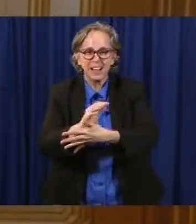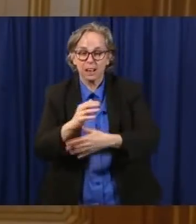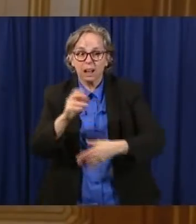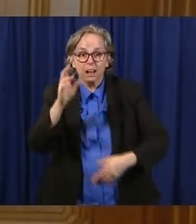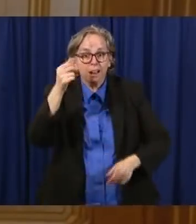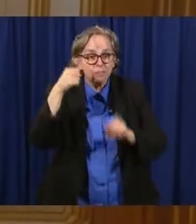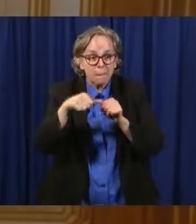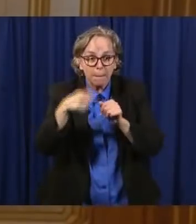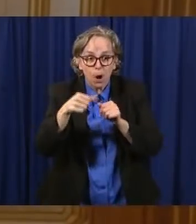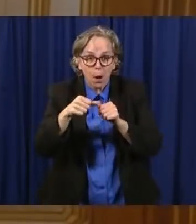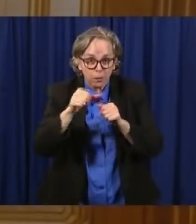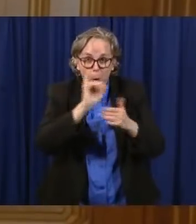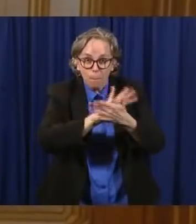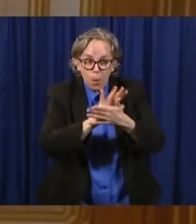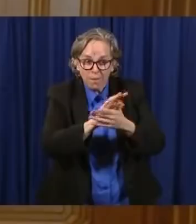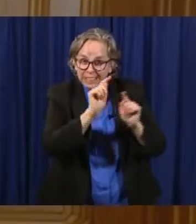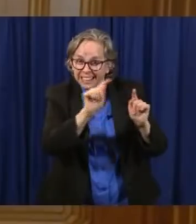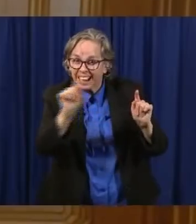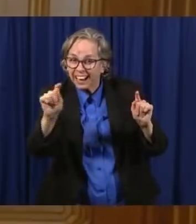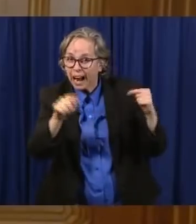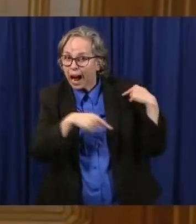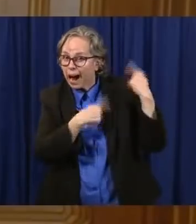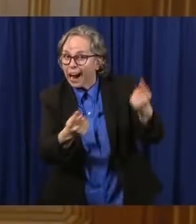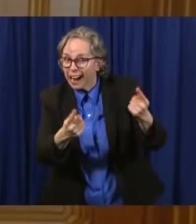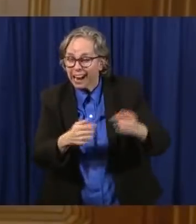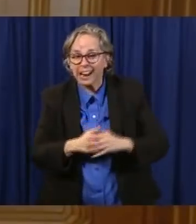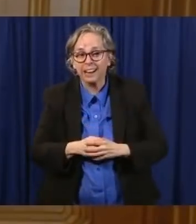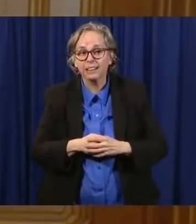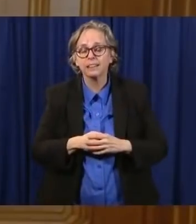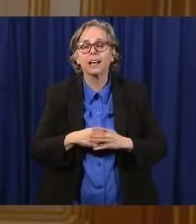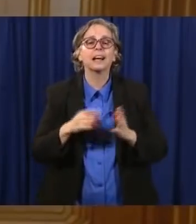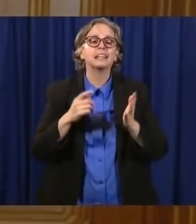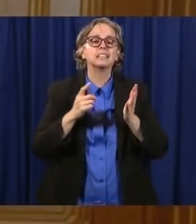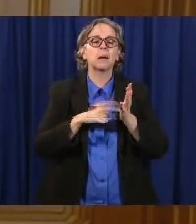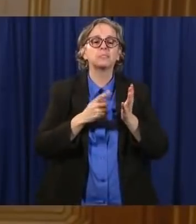movies, there sometimes is an alternative future.